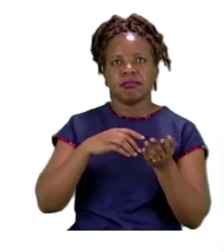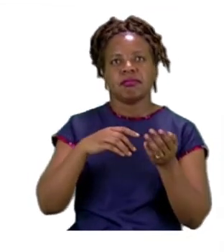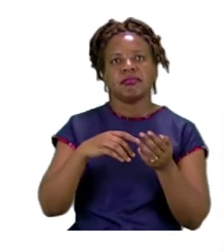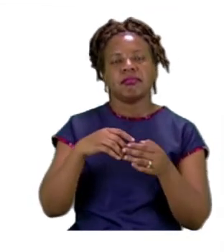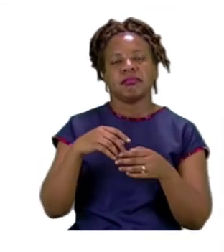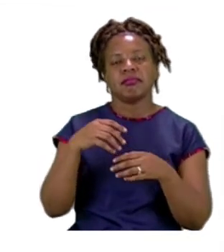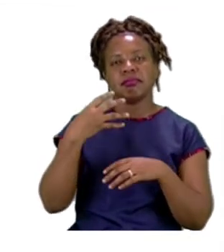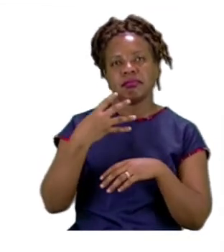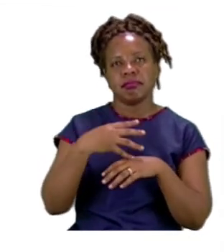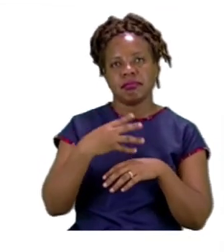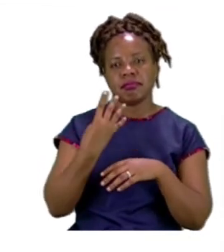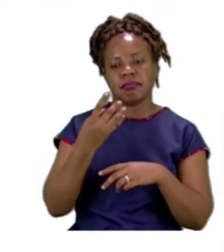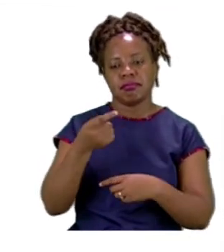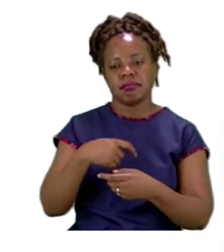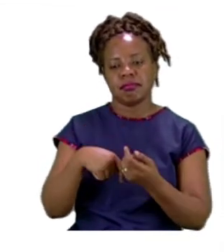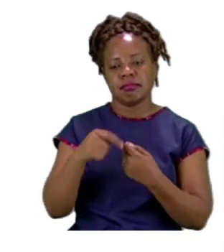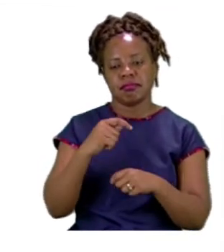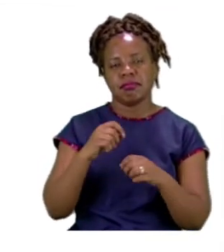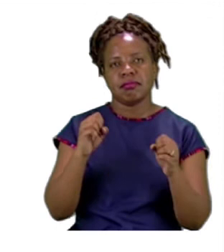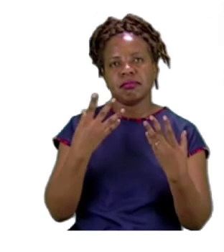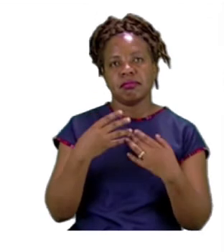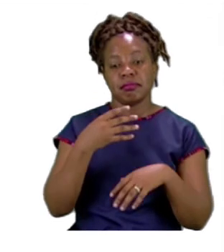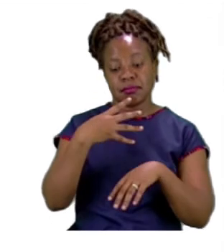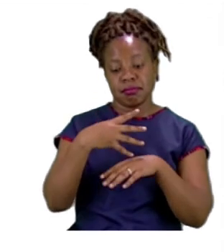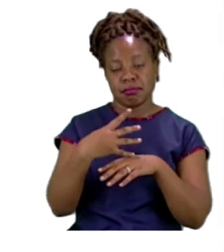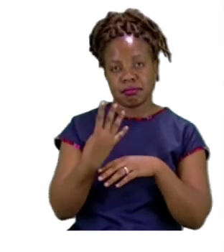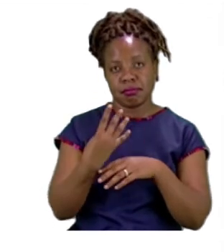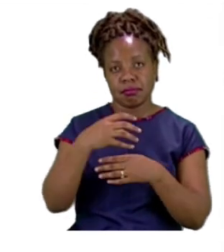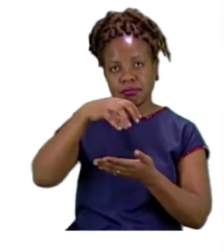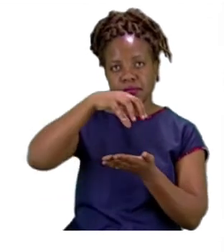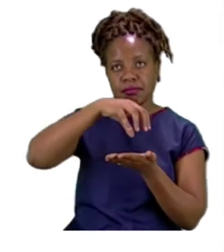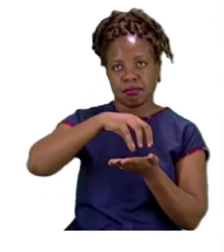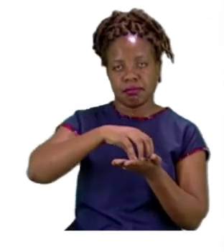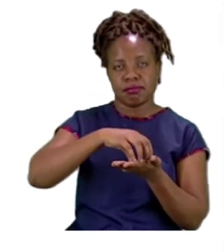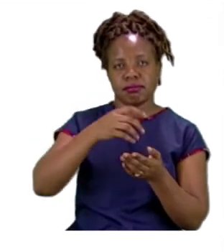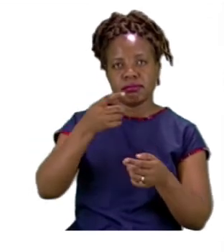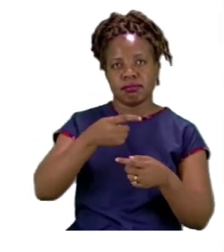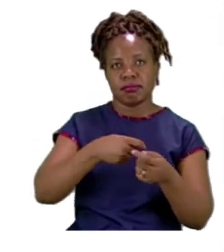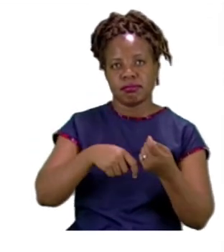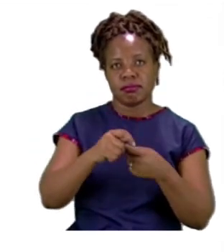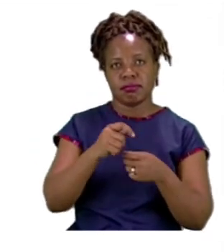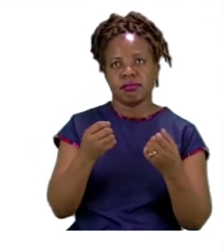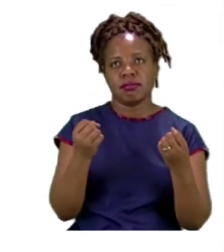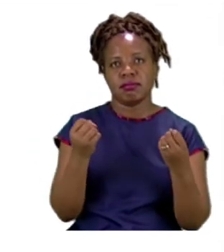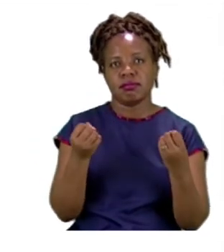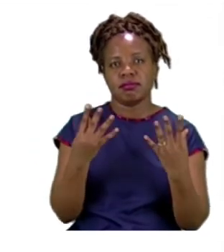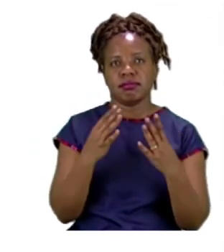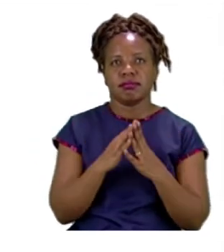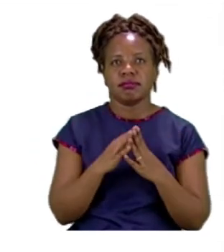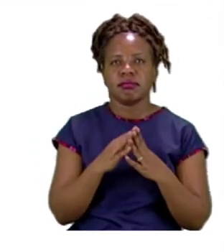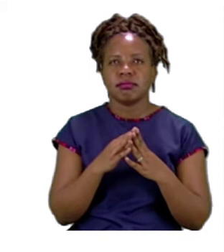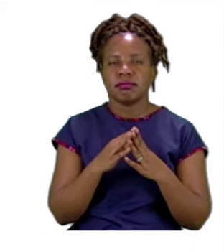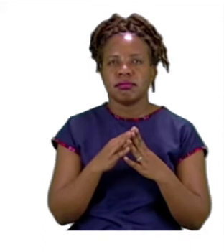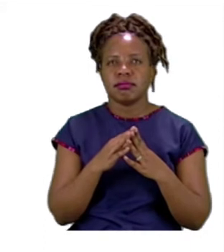Thursday? How many pies are sold on Thursday? Now, if we count the pies that we